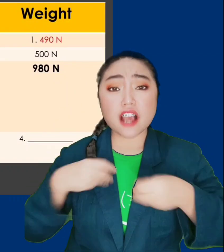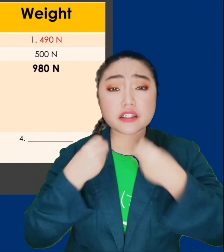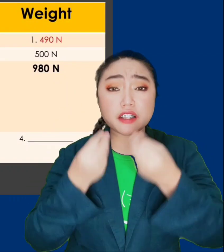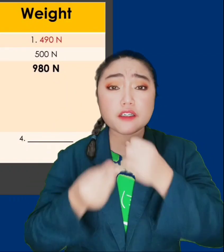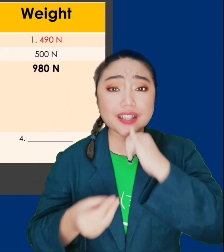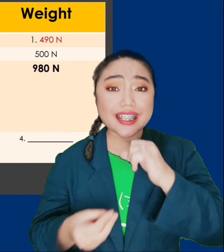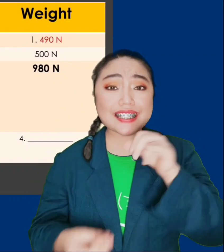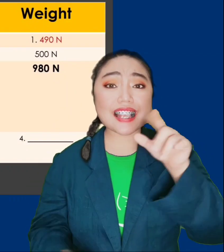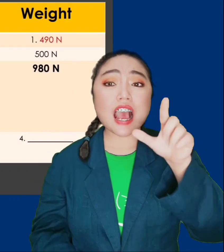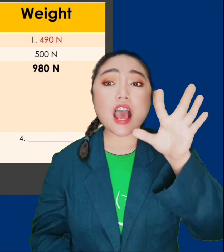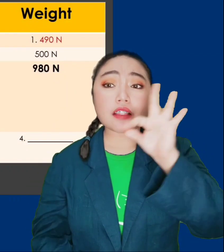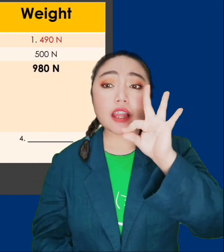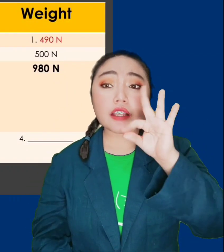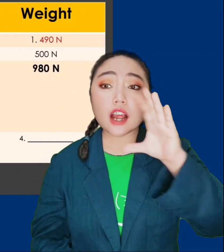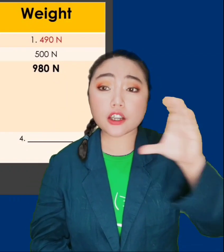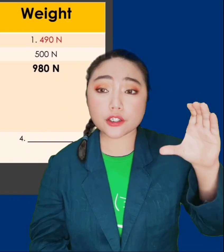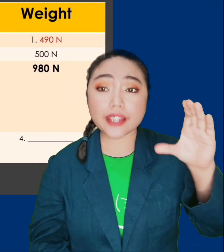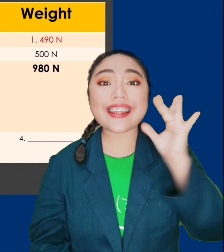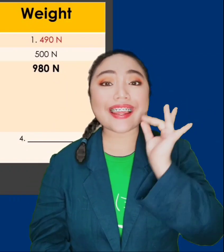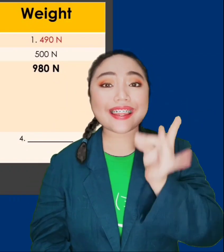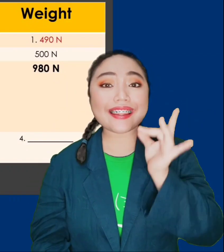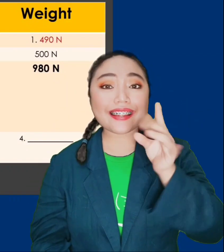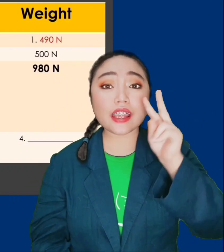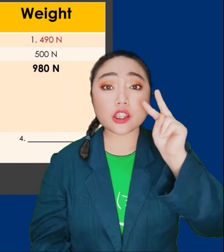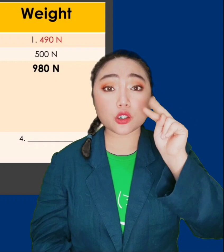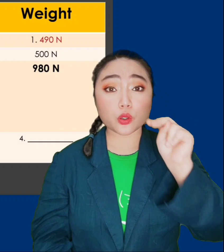For number 3, the given is